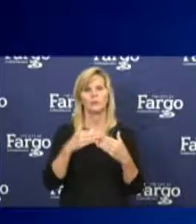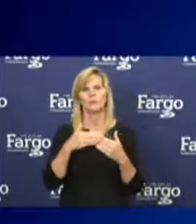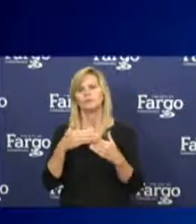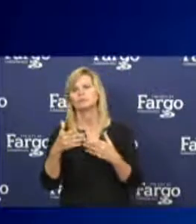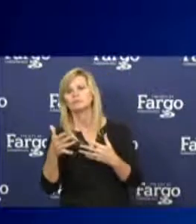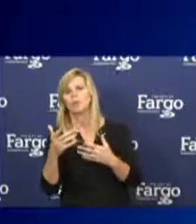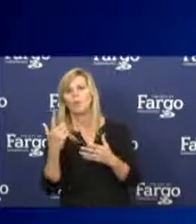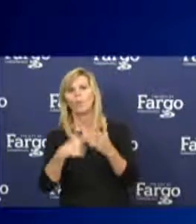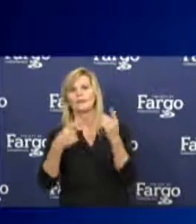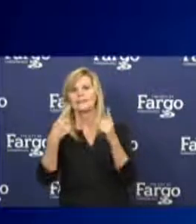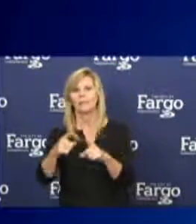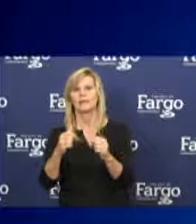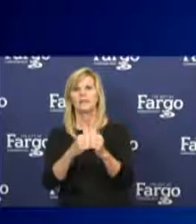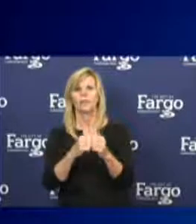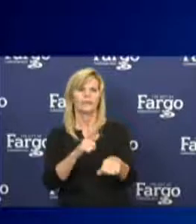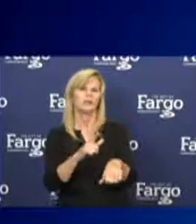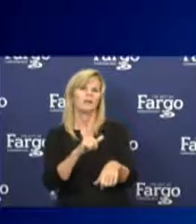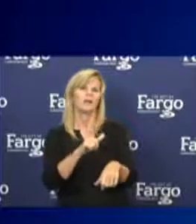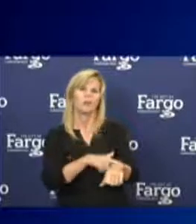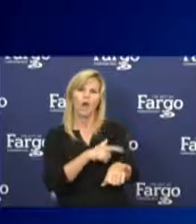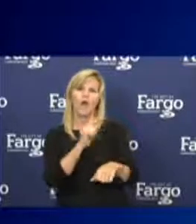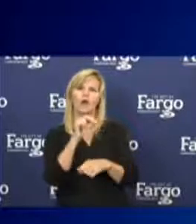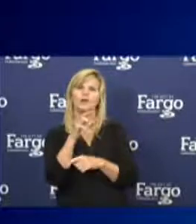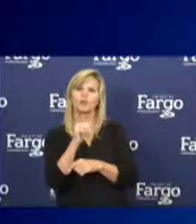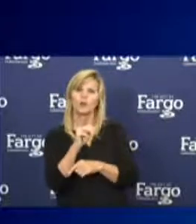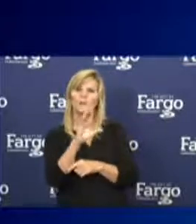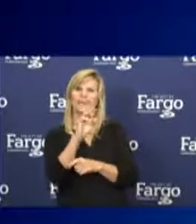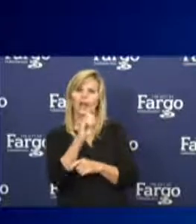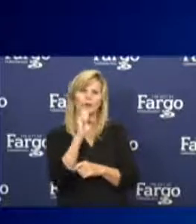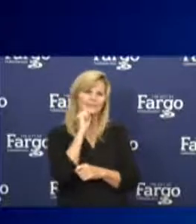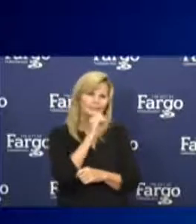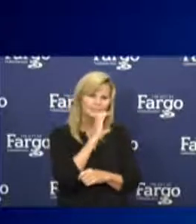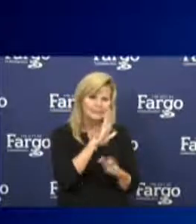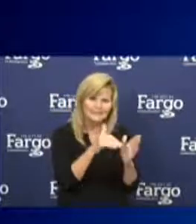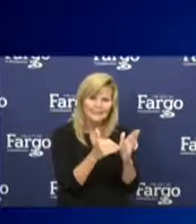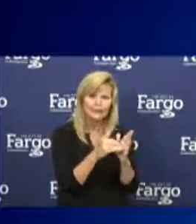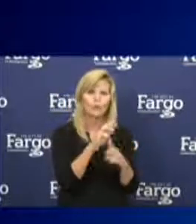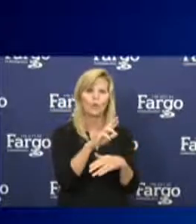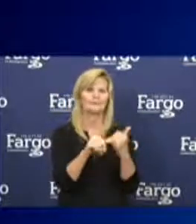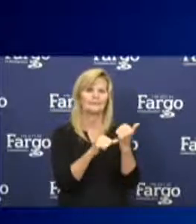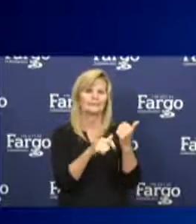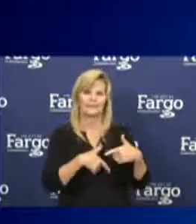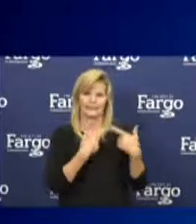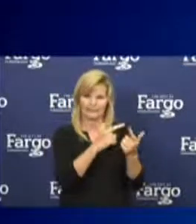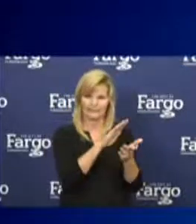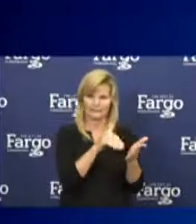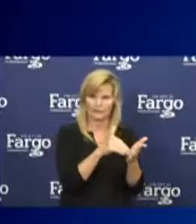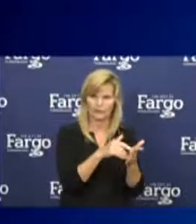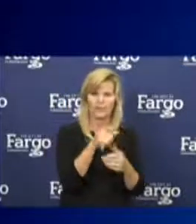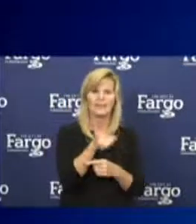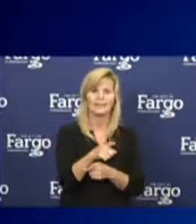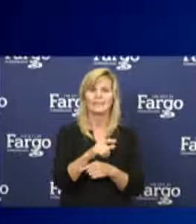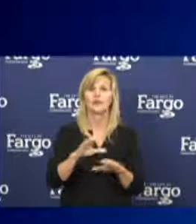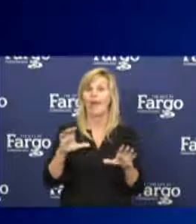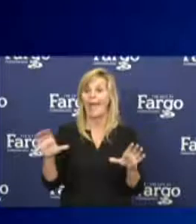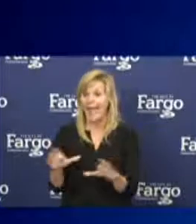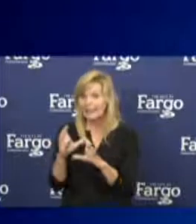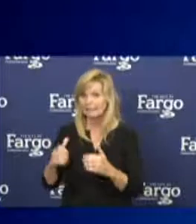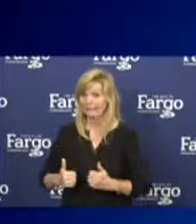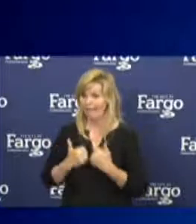happening in long-term care. So this is the cumulative number of active cases being followed in Cass